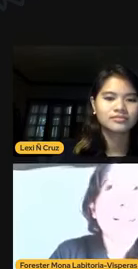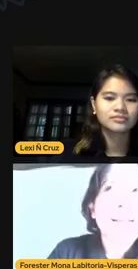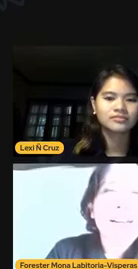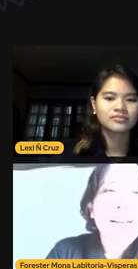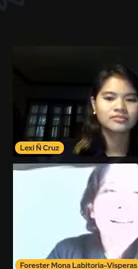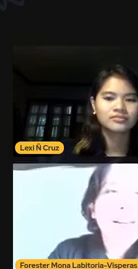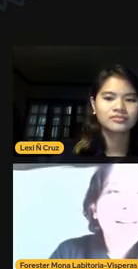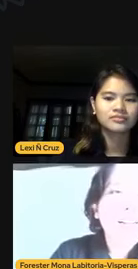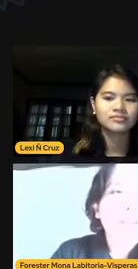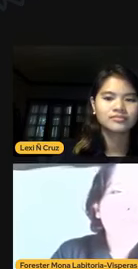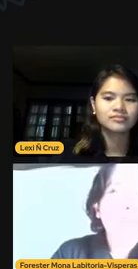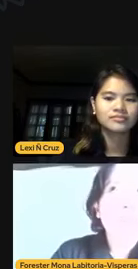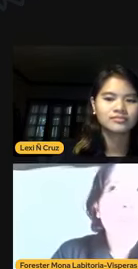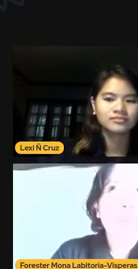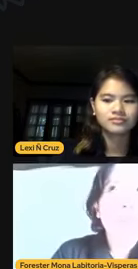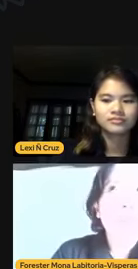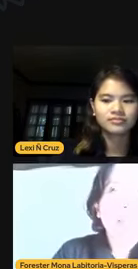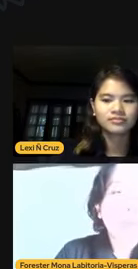Plan.